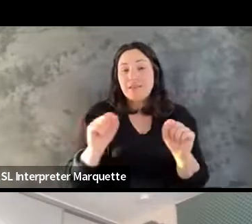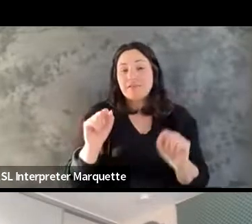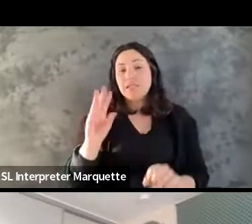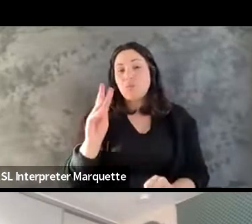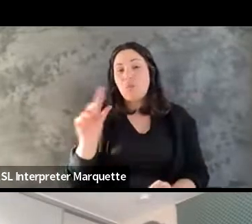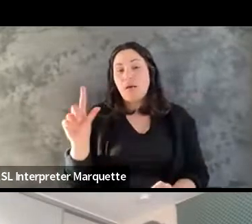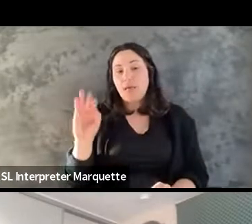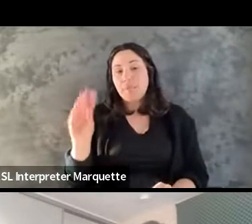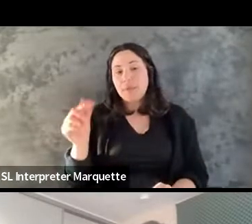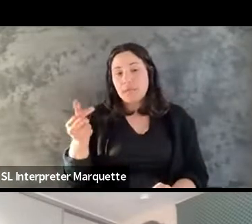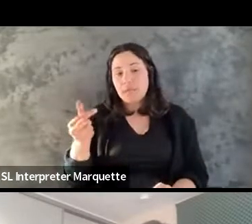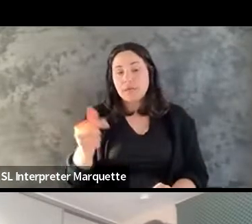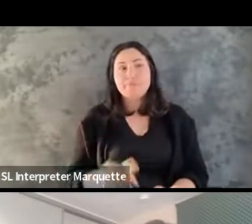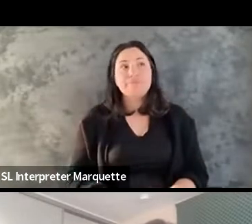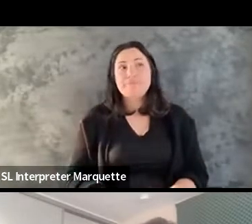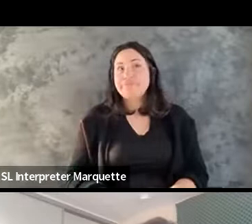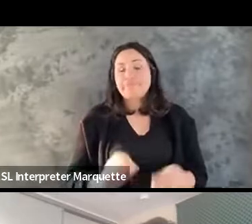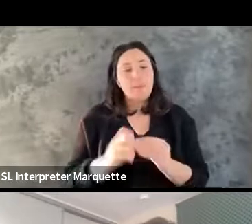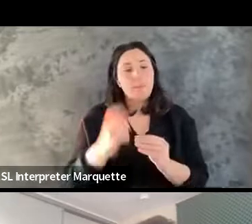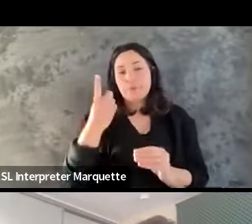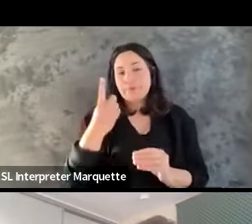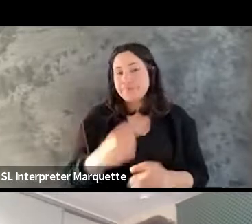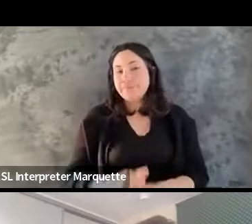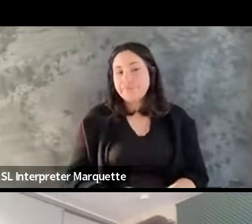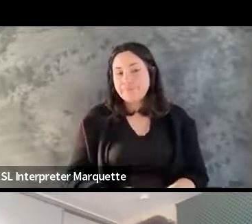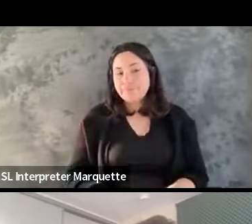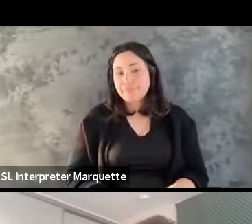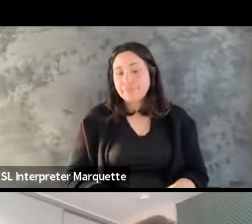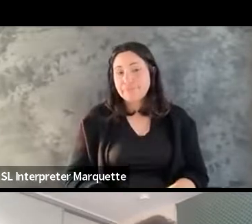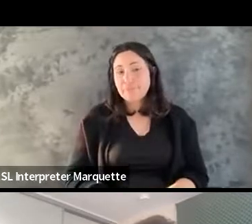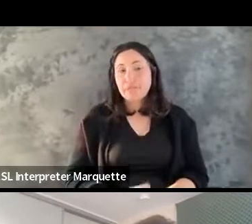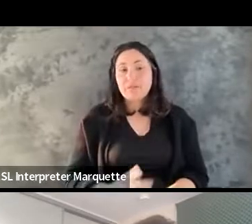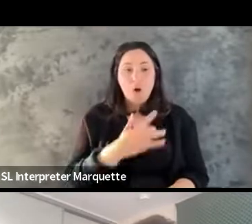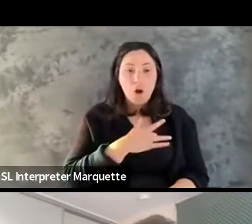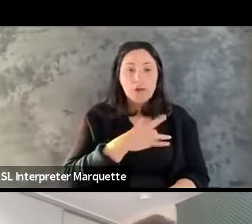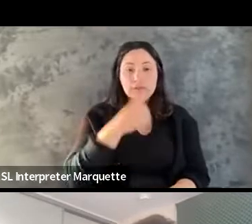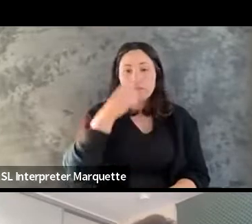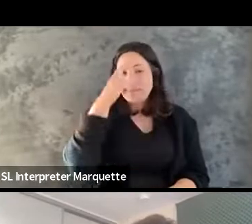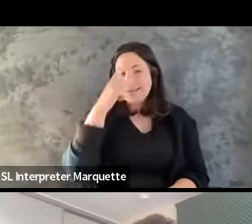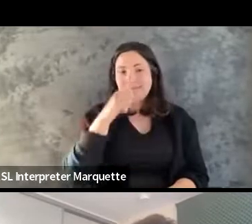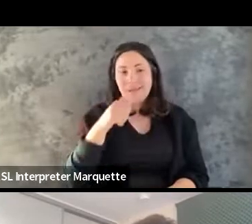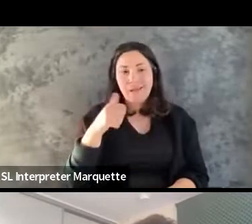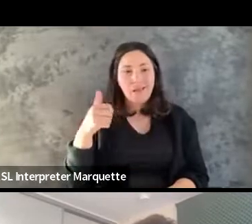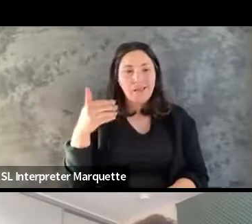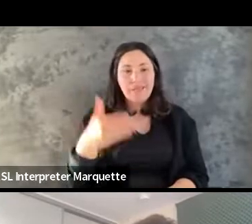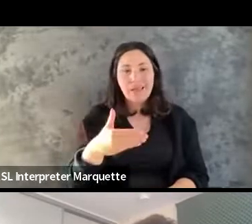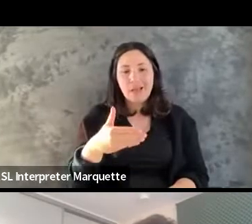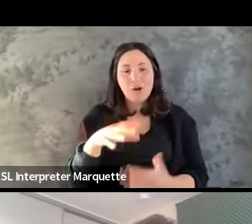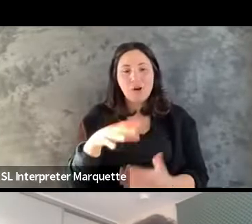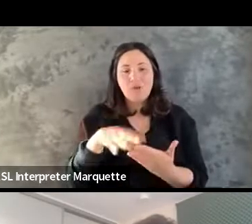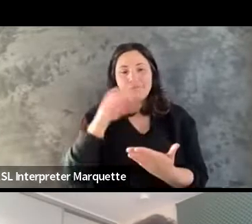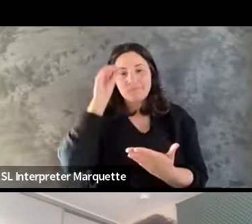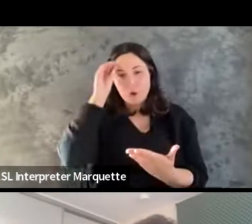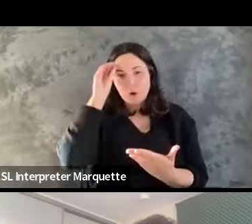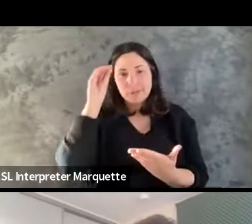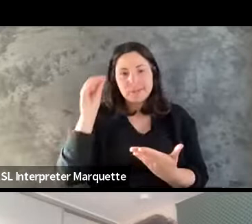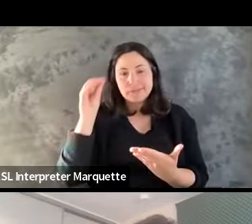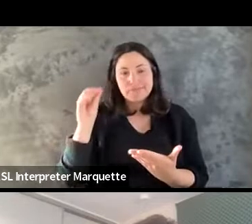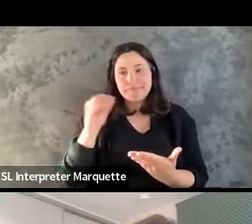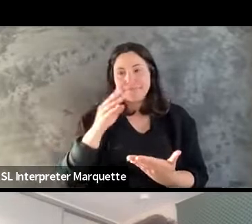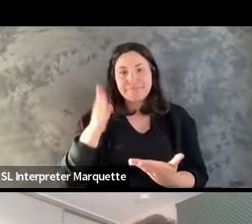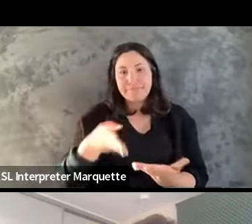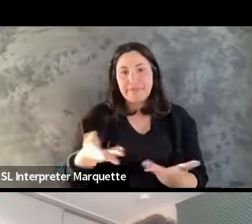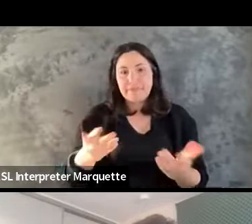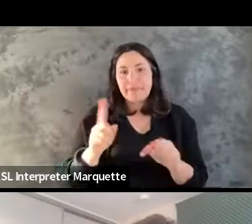students is our number one priority. If hearts and minds aren't in the right place, learning will never occur. With that